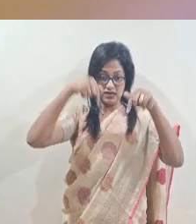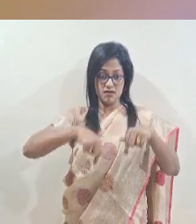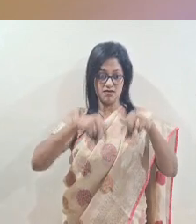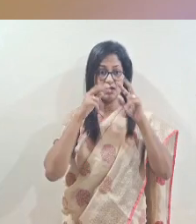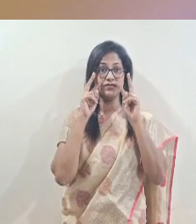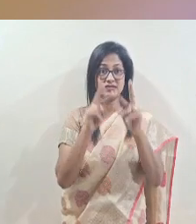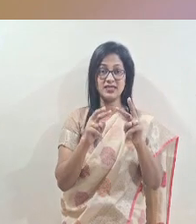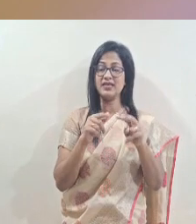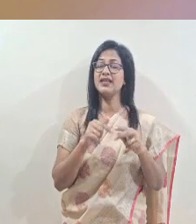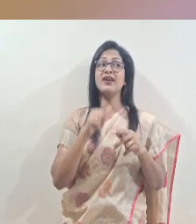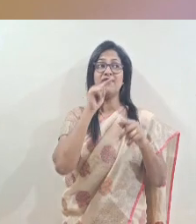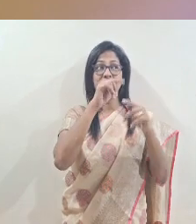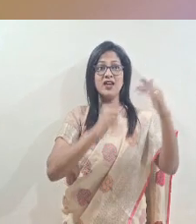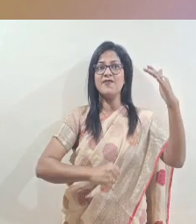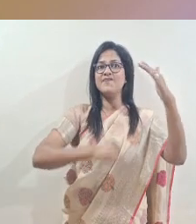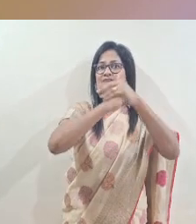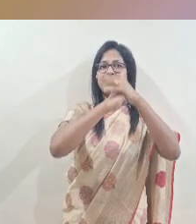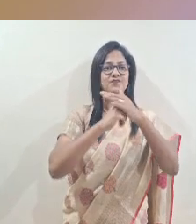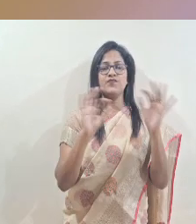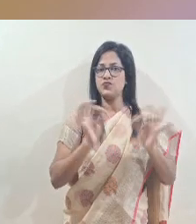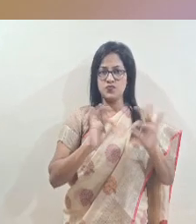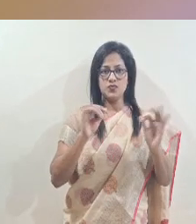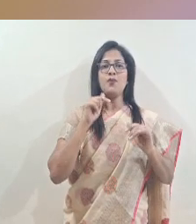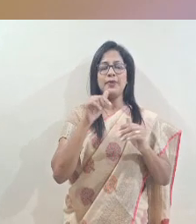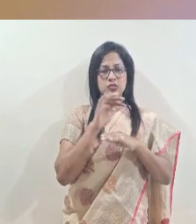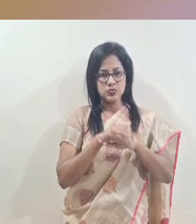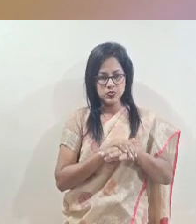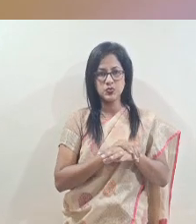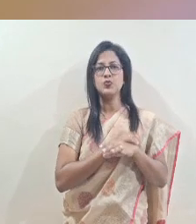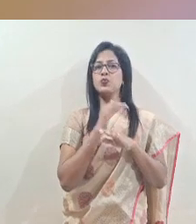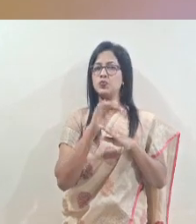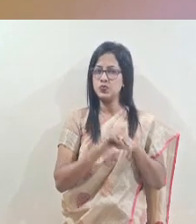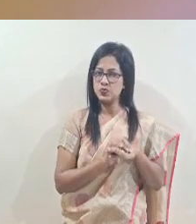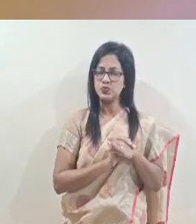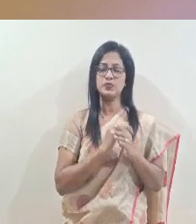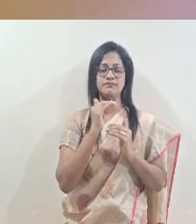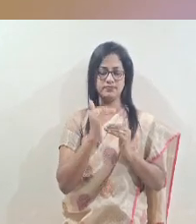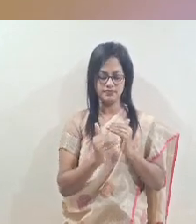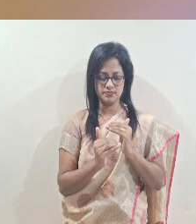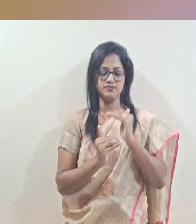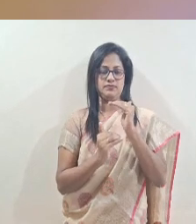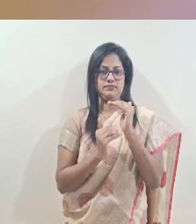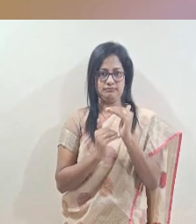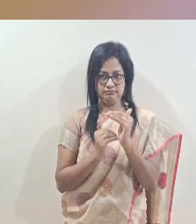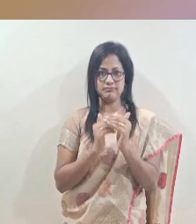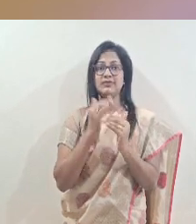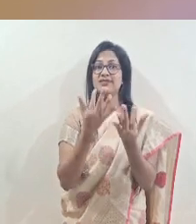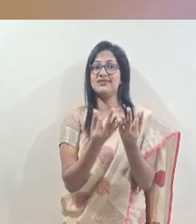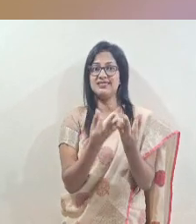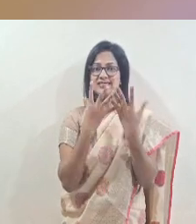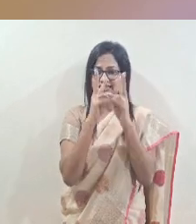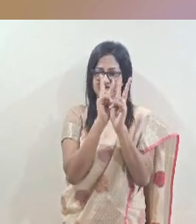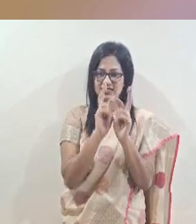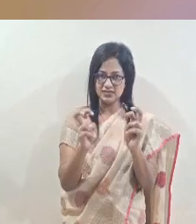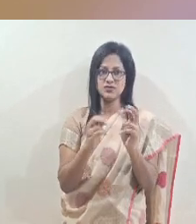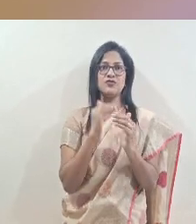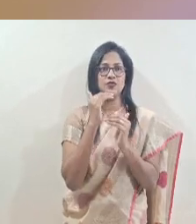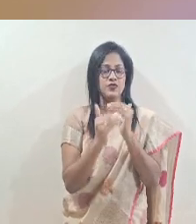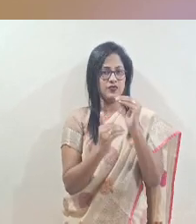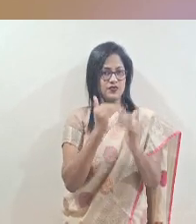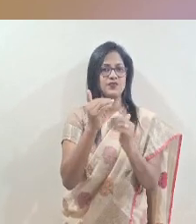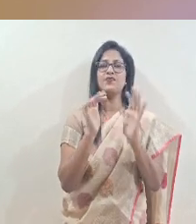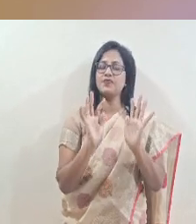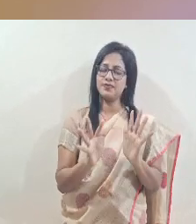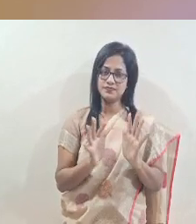are not there yet, but we are slowly and steadily gaining some kind of momentum in resilience research. You can